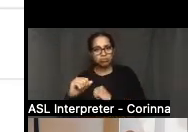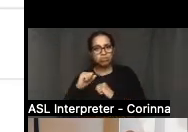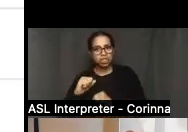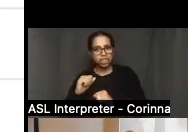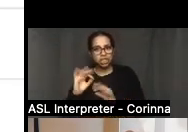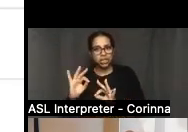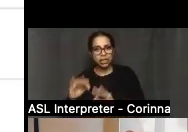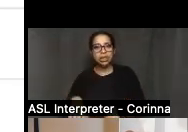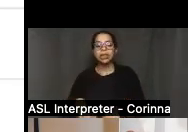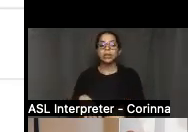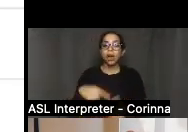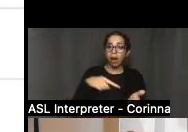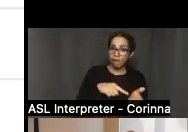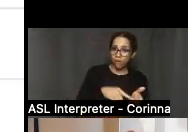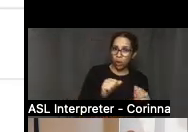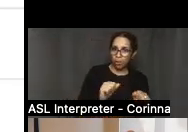affordability,